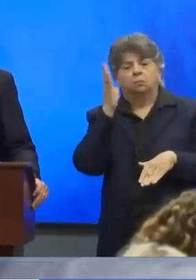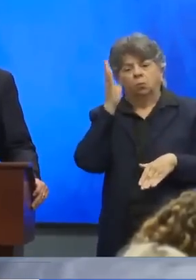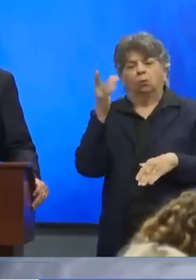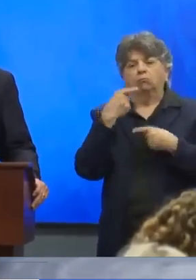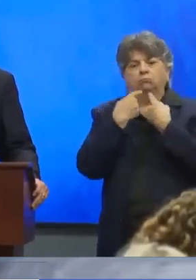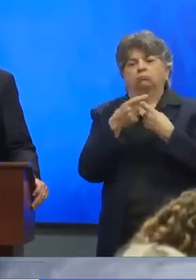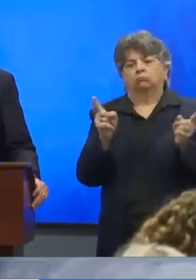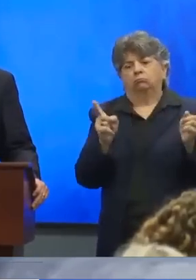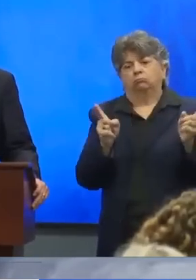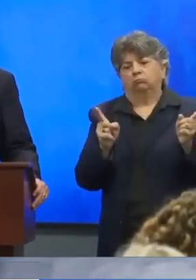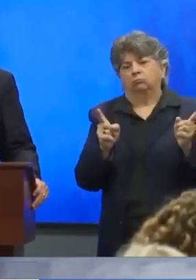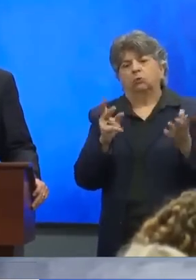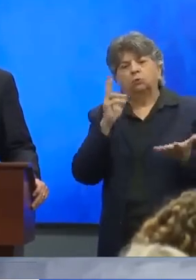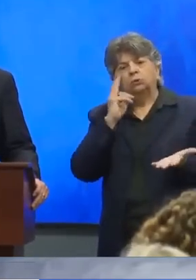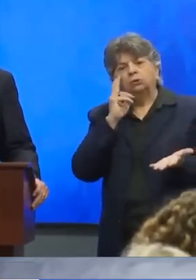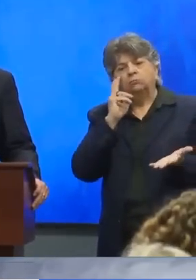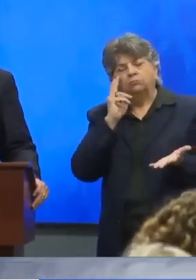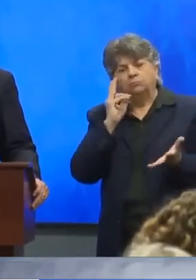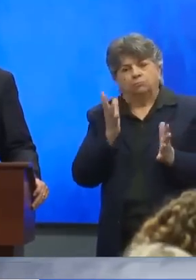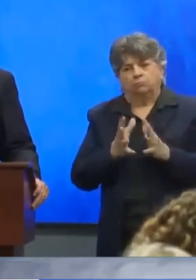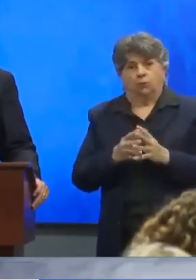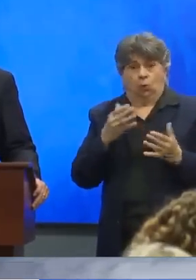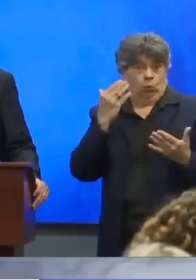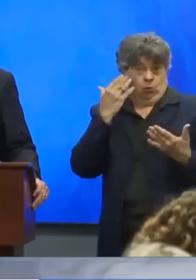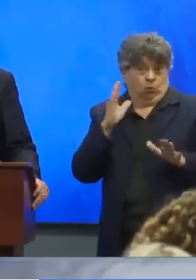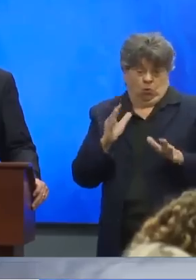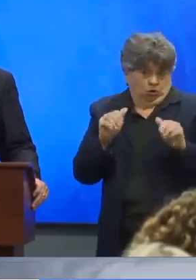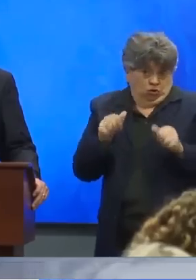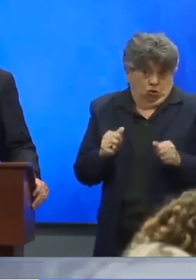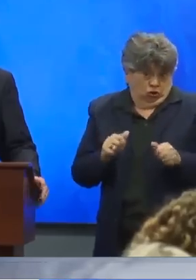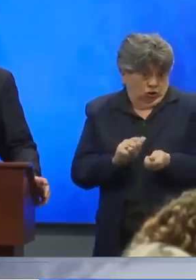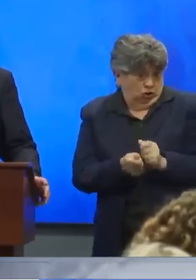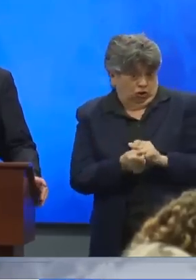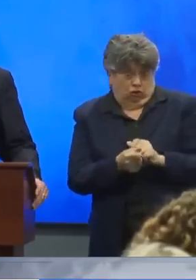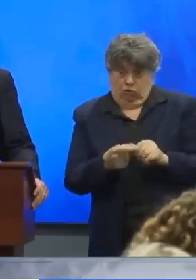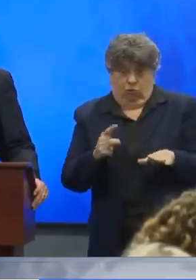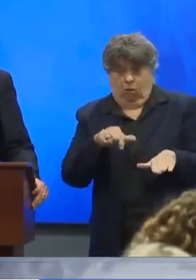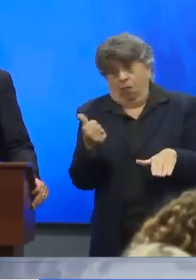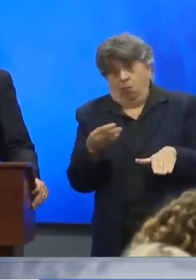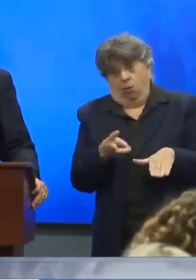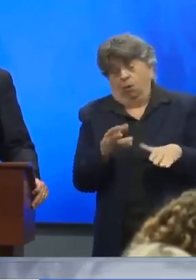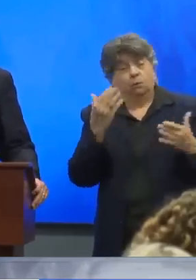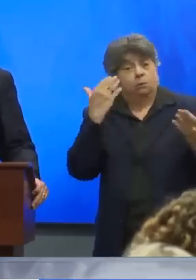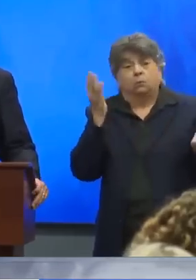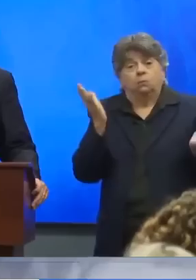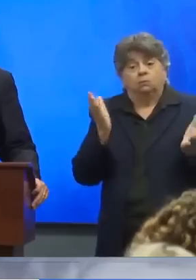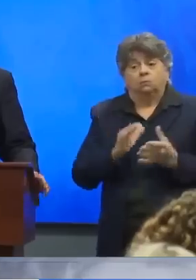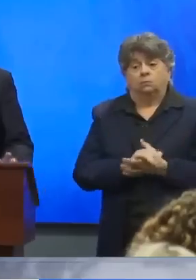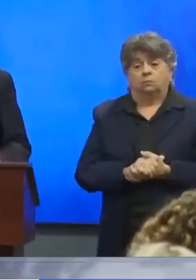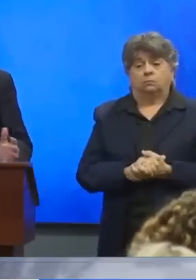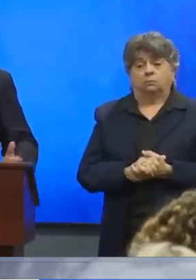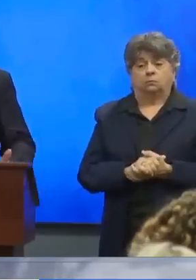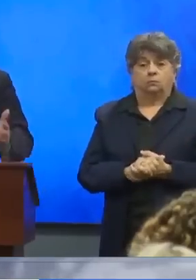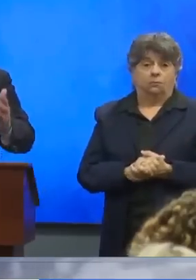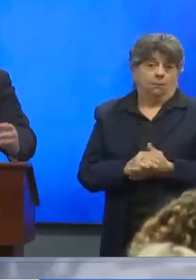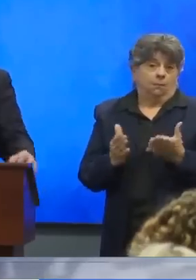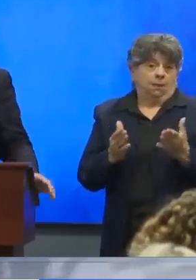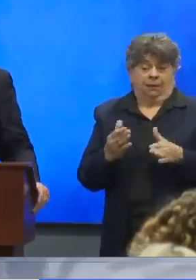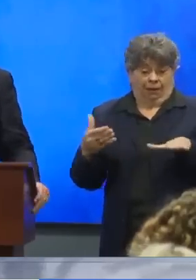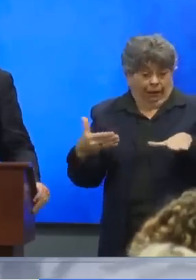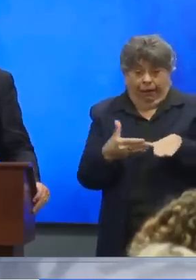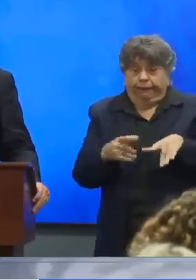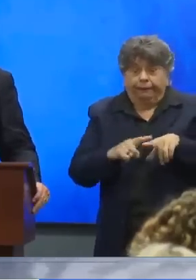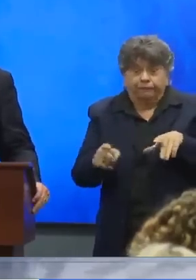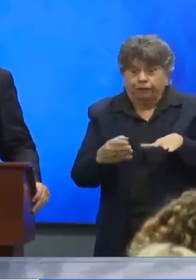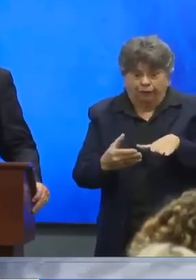wobble one way or another could really make a difference in terms of the impacts that different parts of the state will see. If it wobbles west, you're looking